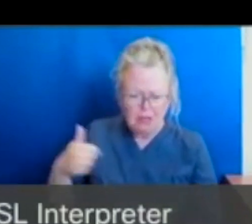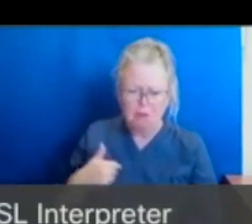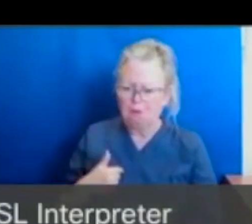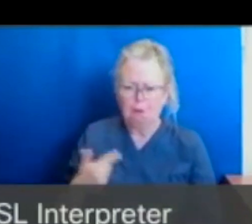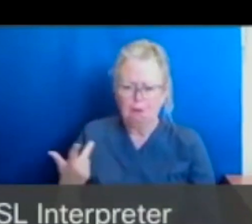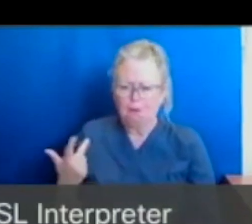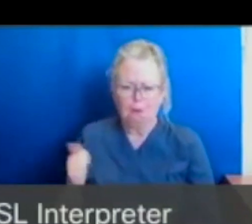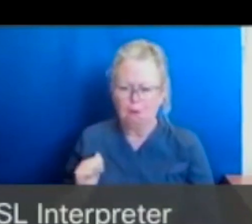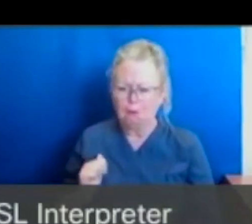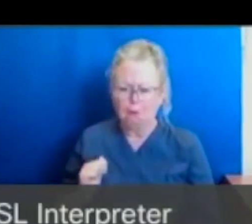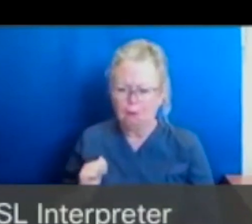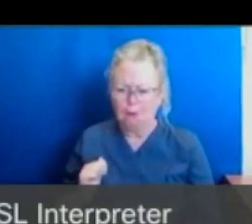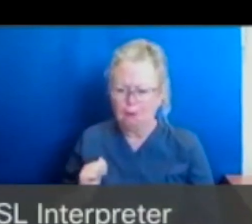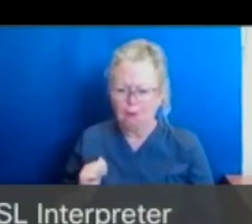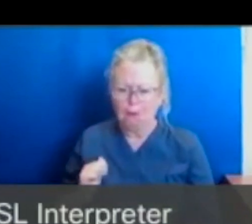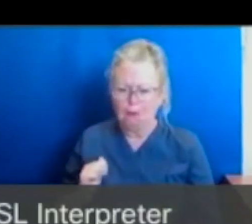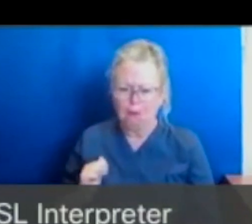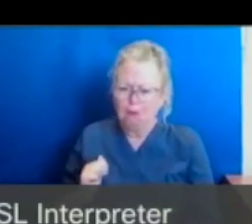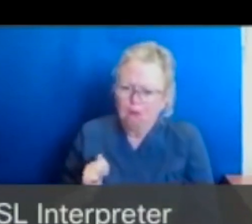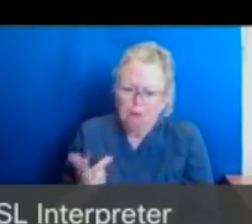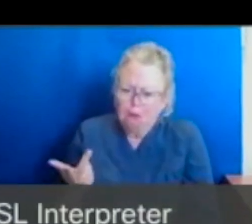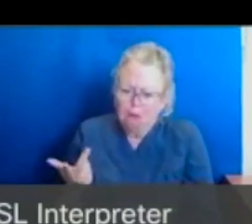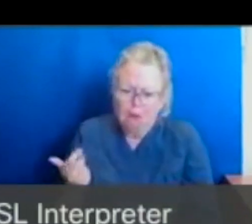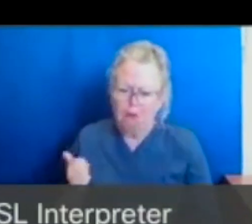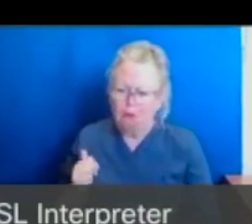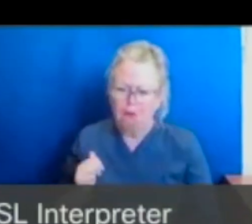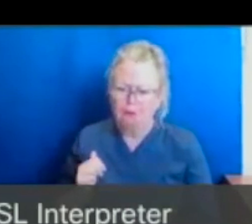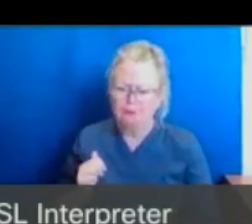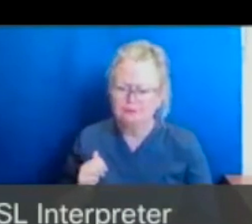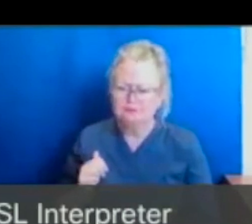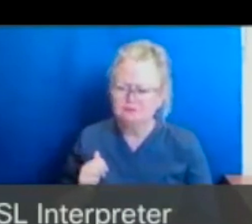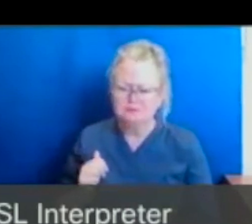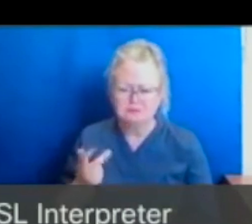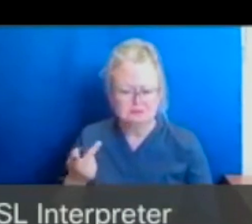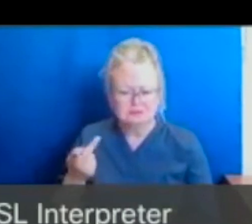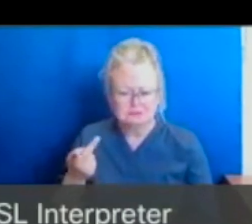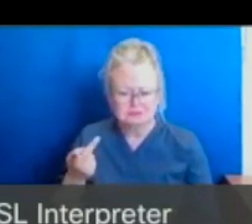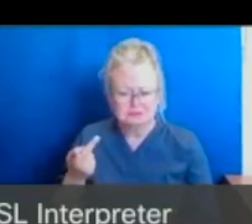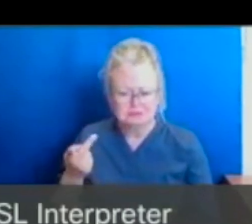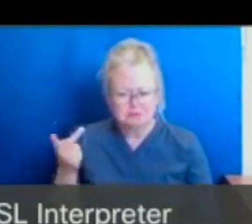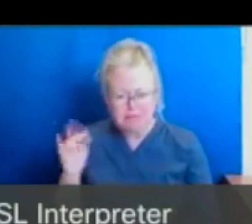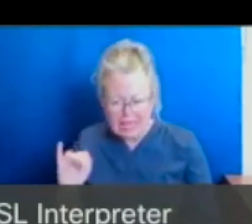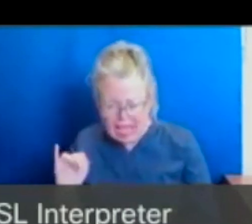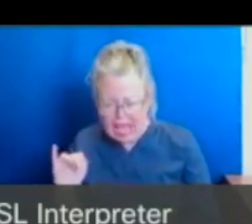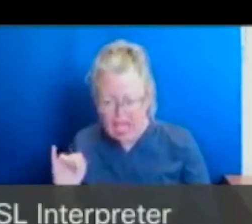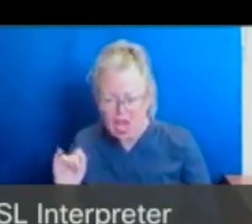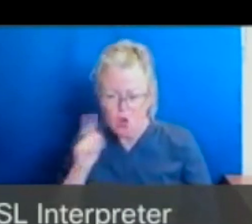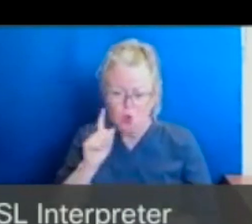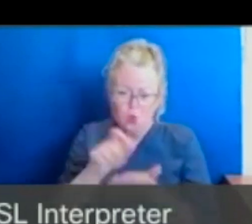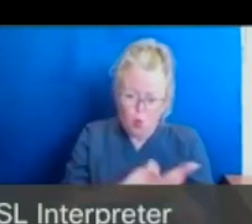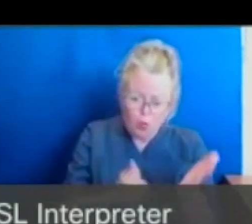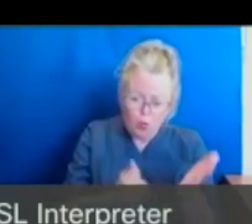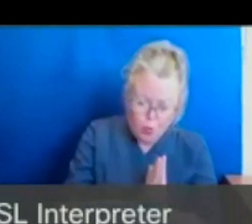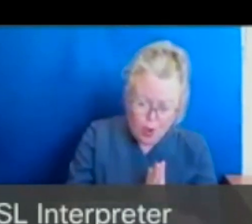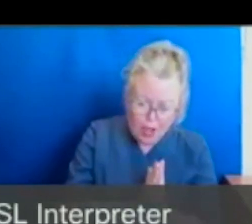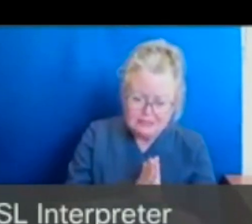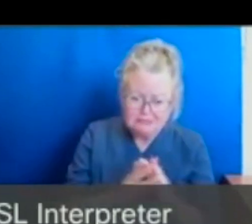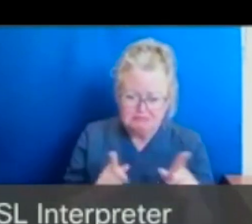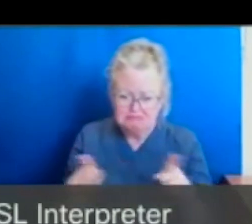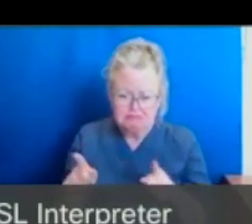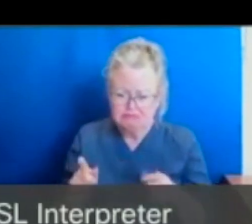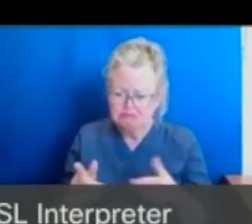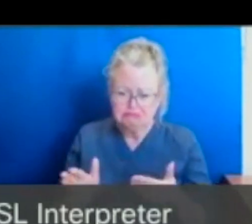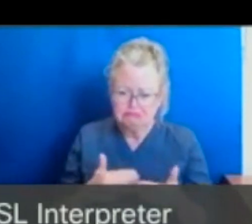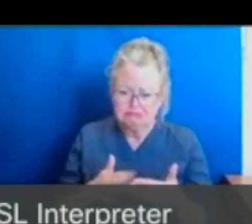it, my sense of it is that there's no problem with that, but I want to turn it over to Alan so